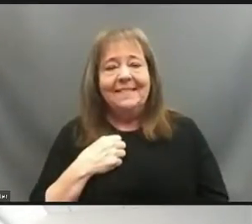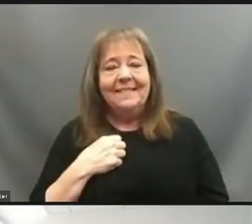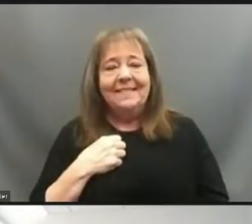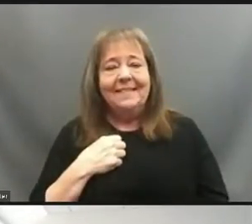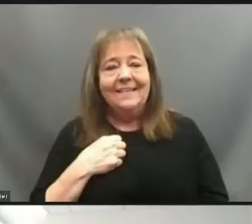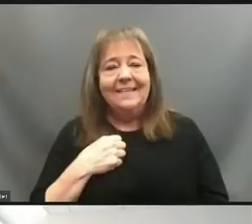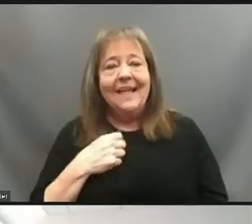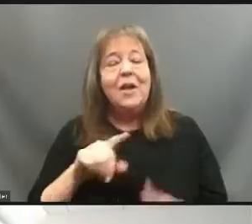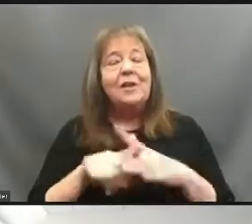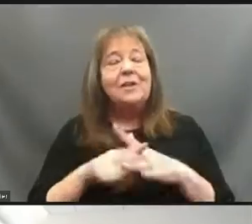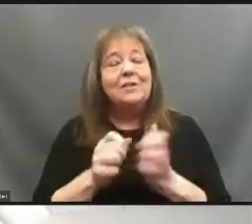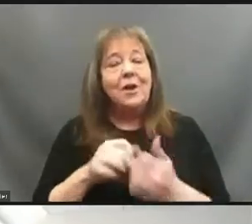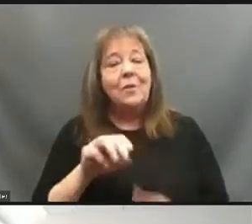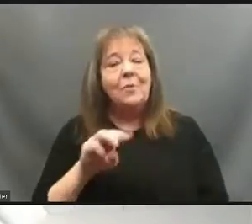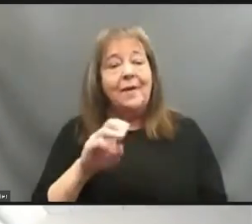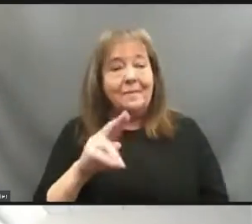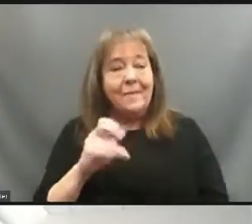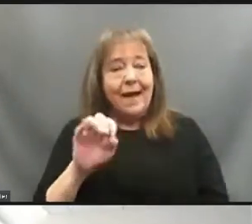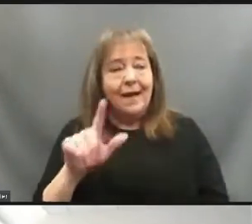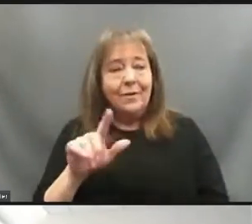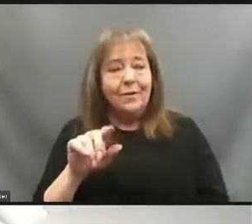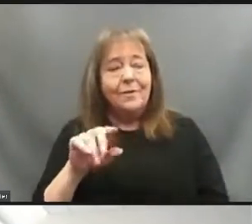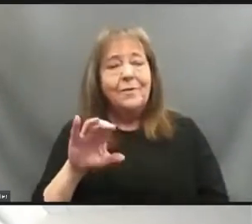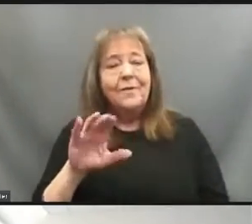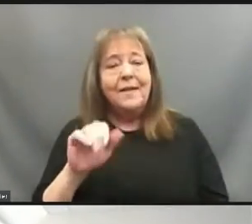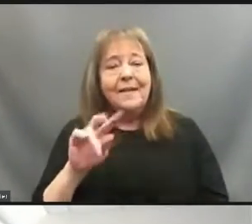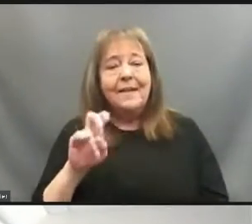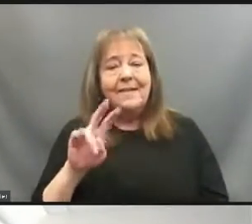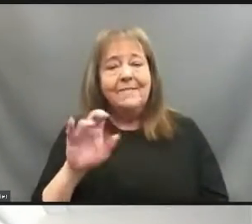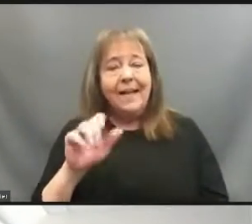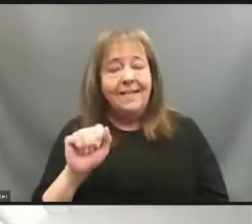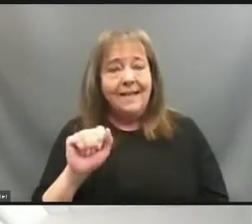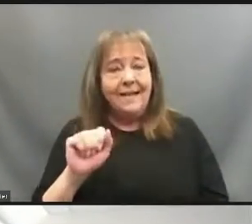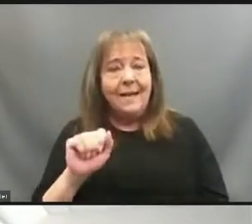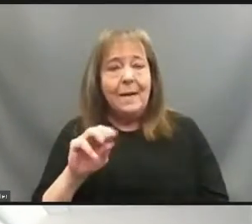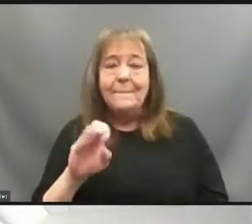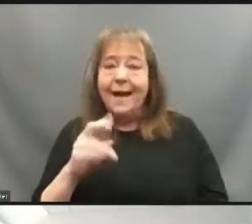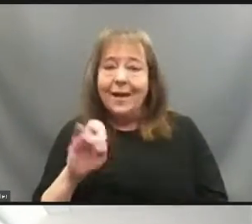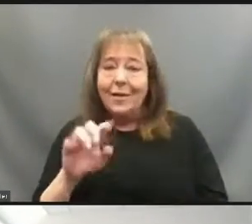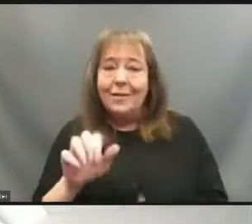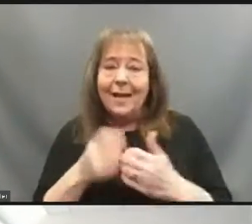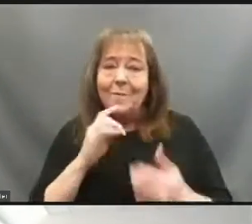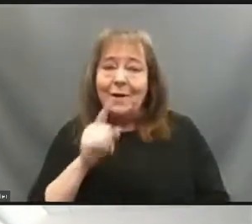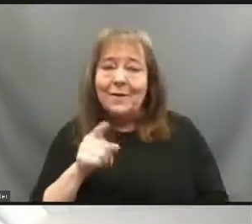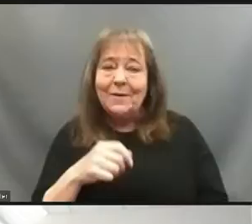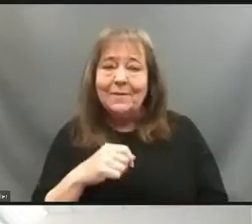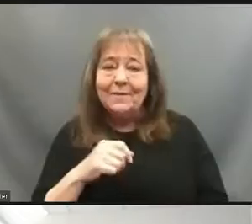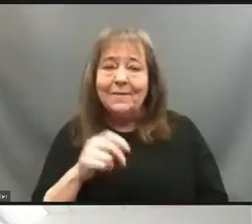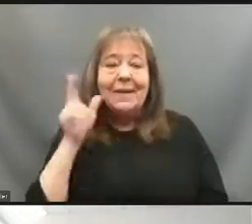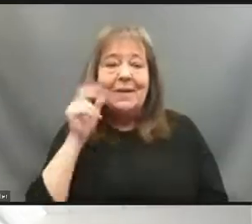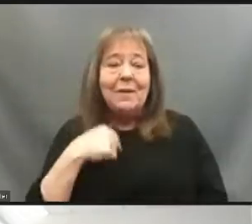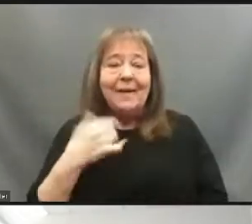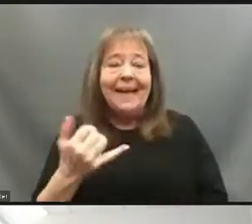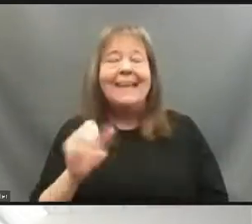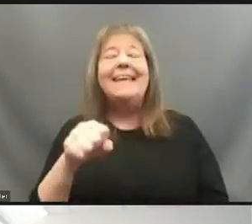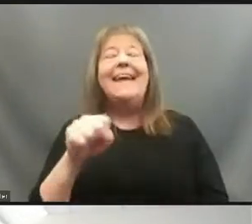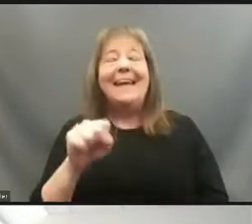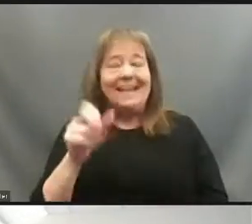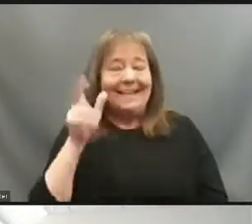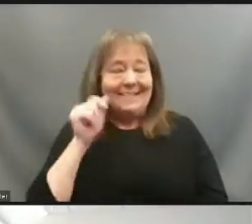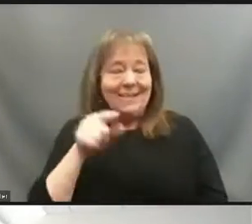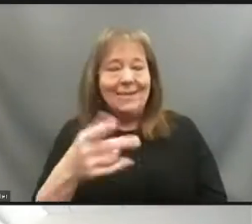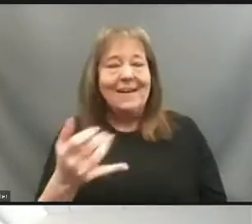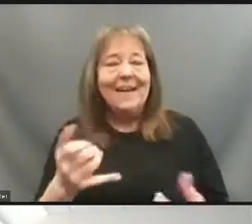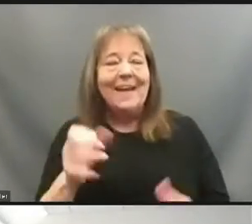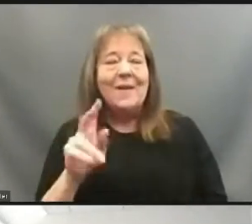We'll go ahead and start with Michael Cavello of the Amarillo Globe News. Michael, how are you this morning? Can you hear me now? Yes, we got you. How are you,